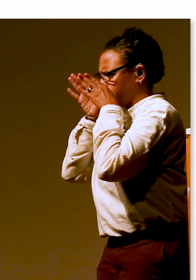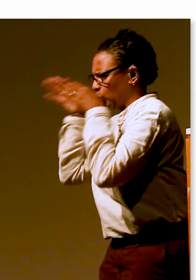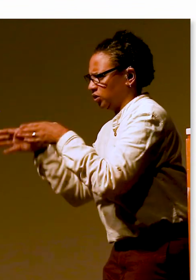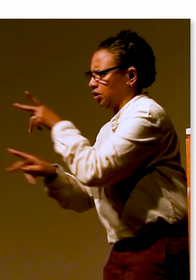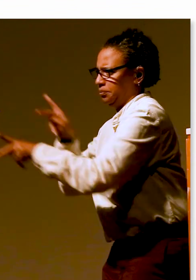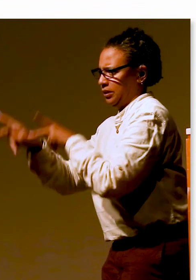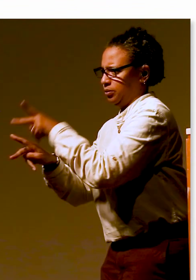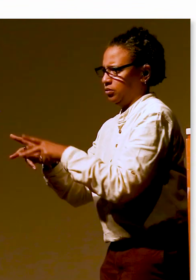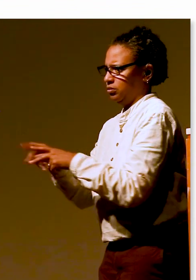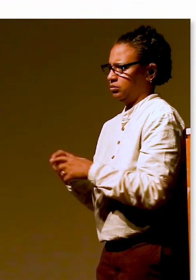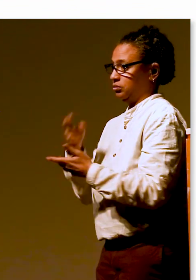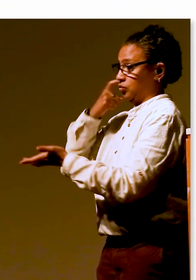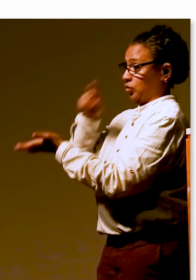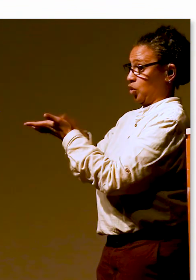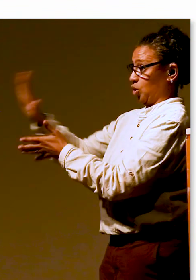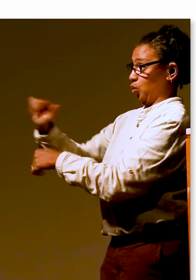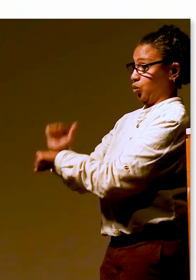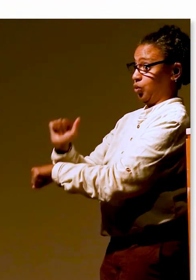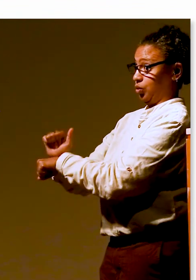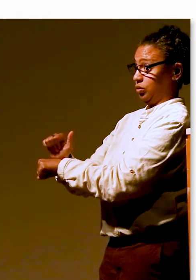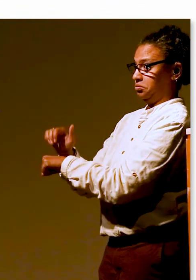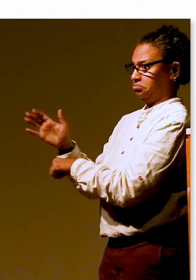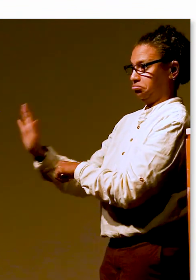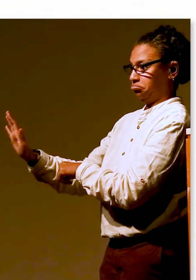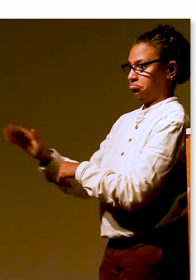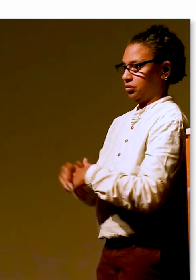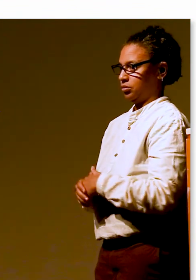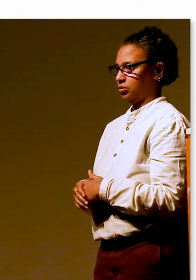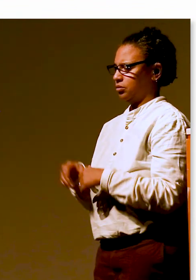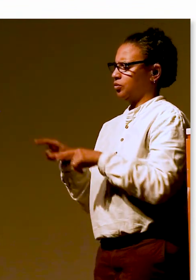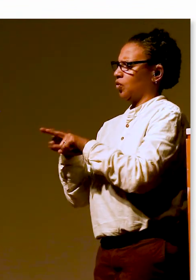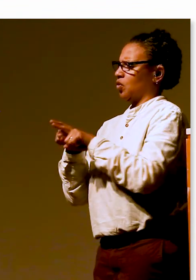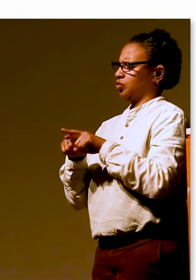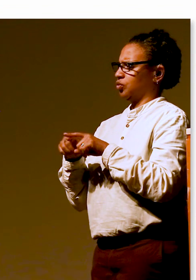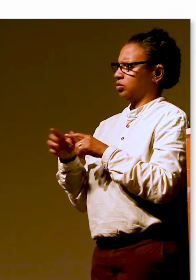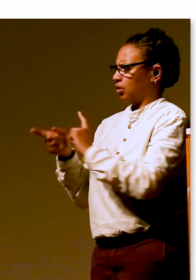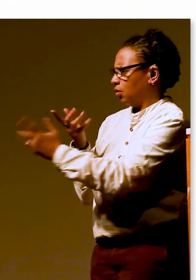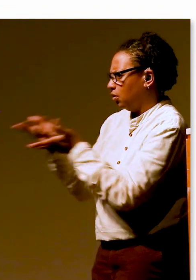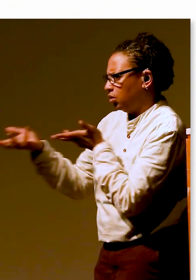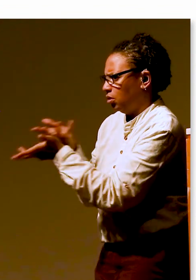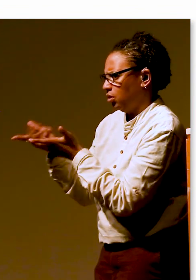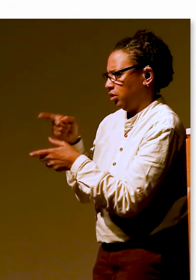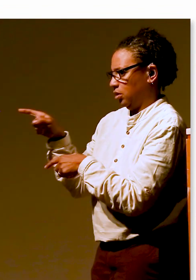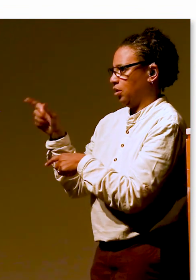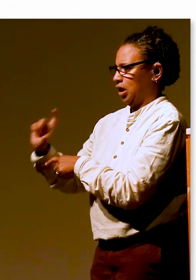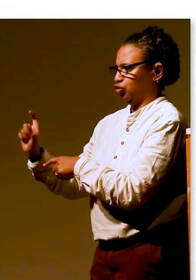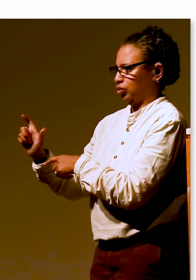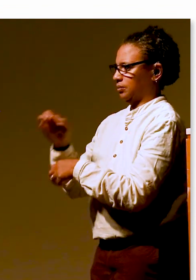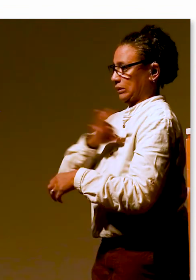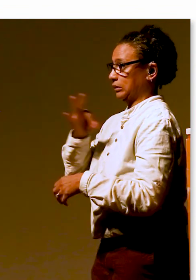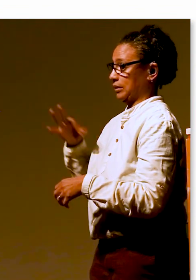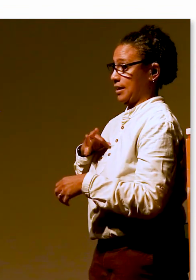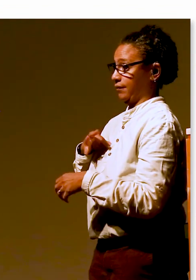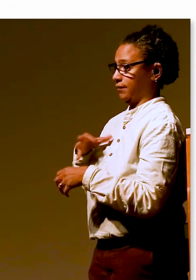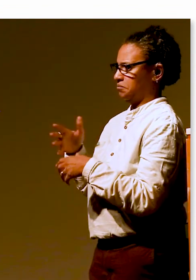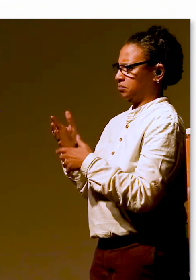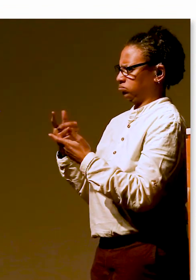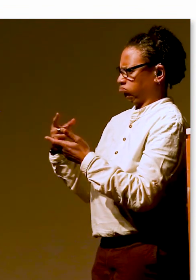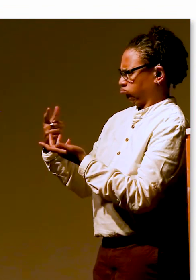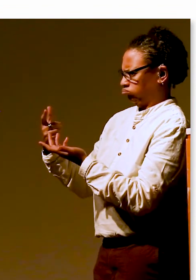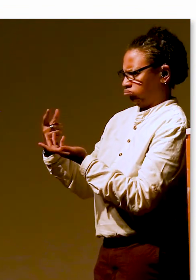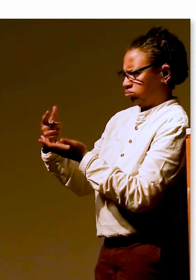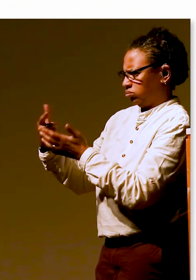work. And then personally, I've spoken a lot with people at Instagram internally about censorship and the ways